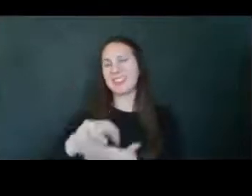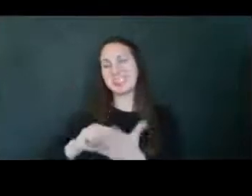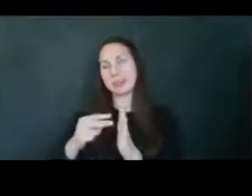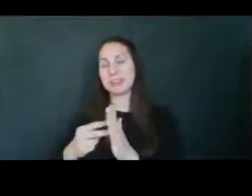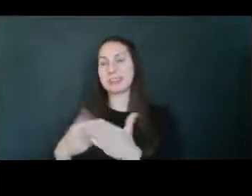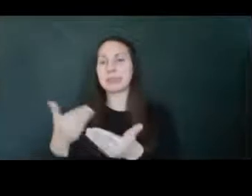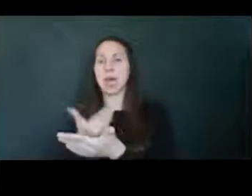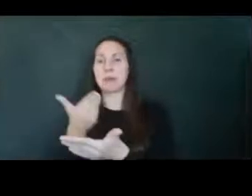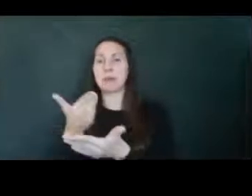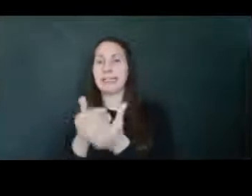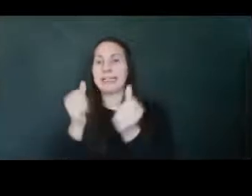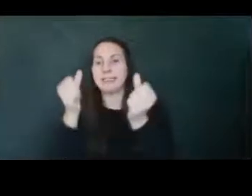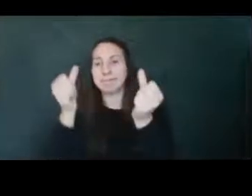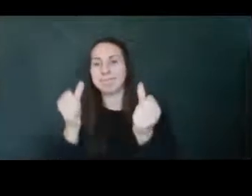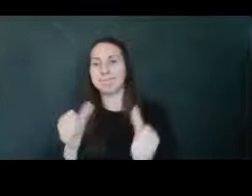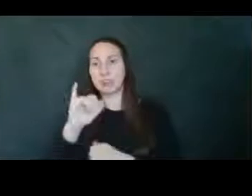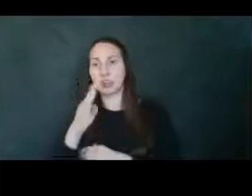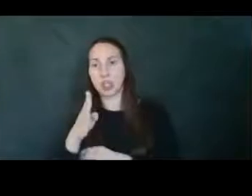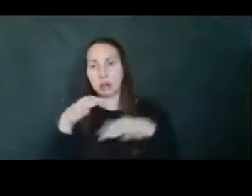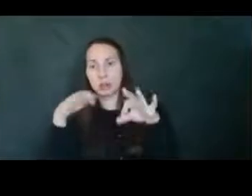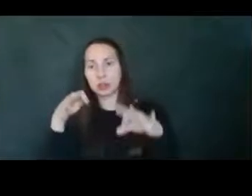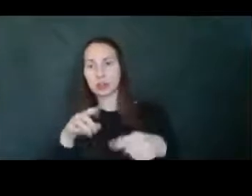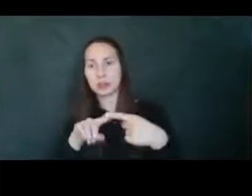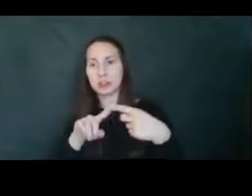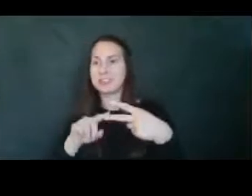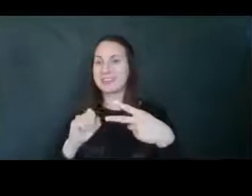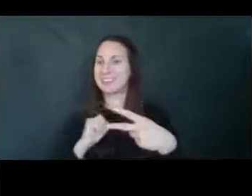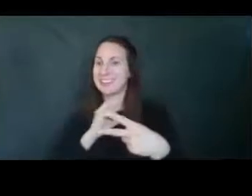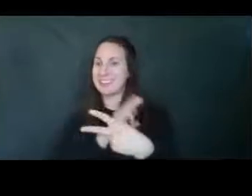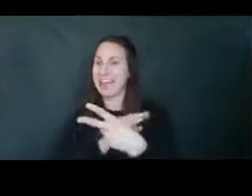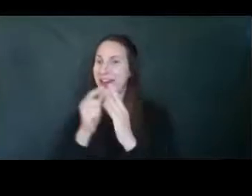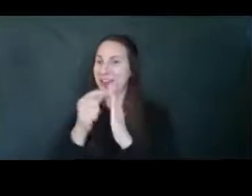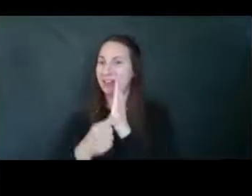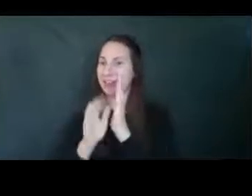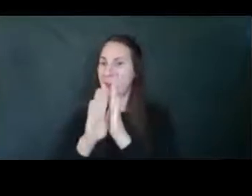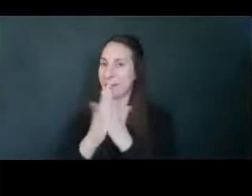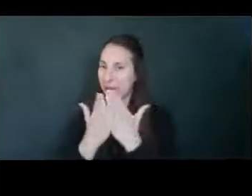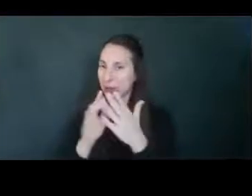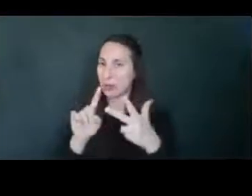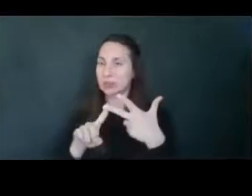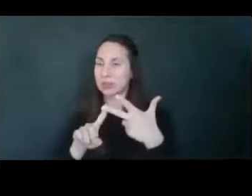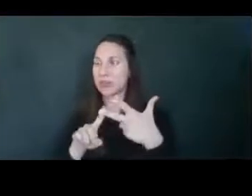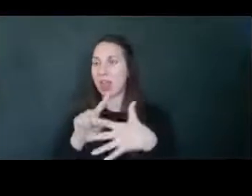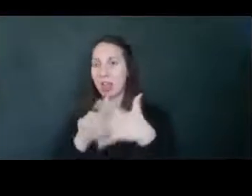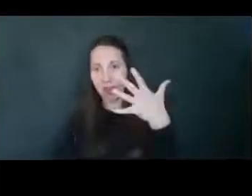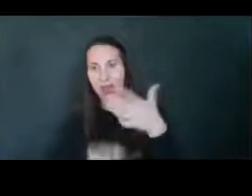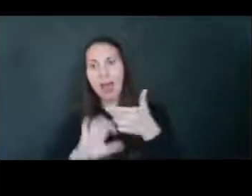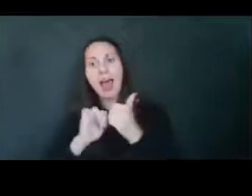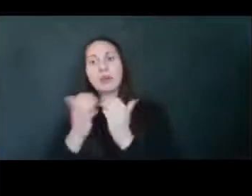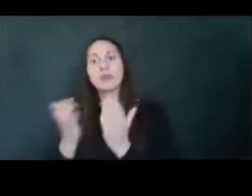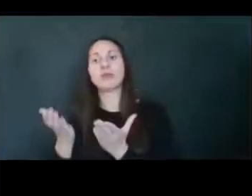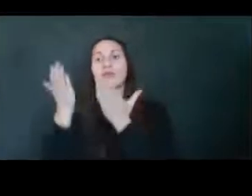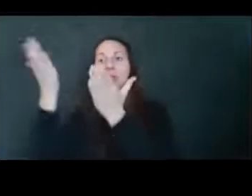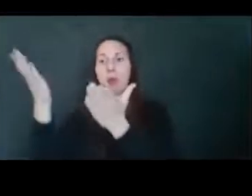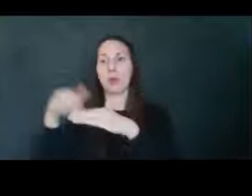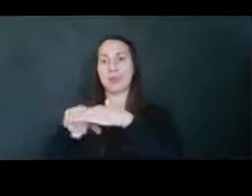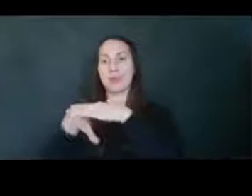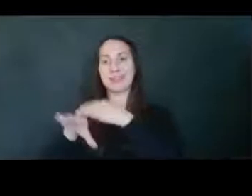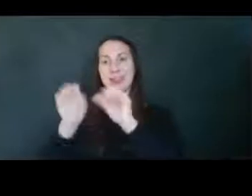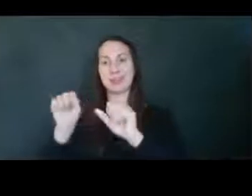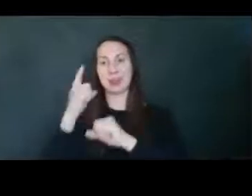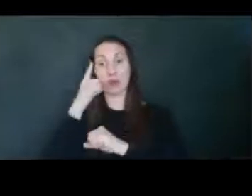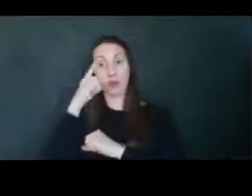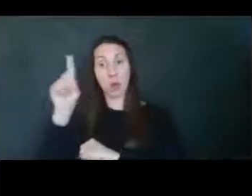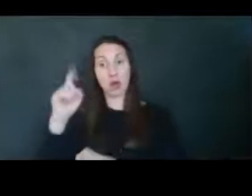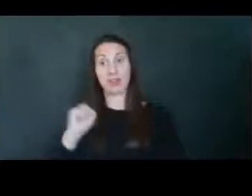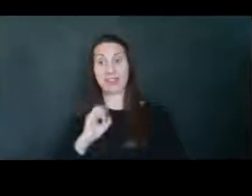staff manuals, things of that nature to promote accessibility for the staff. This reinforces